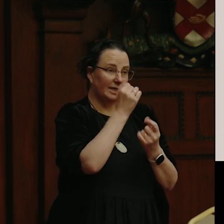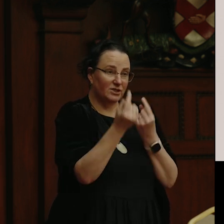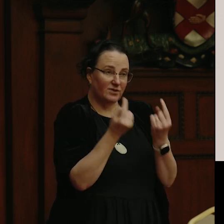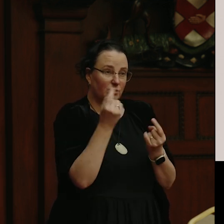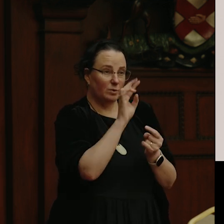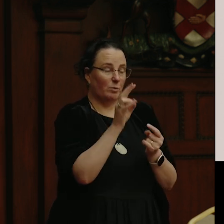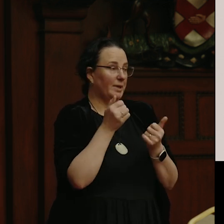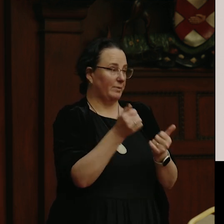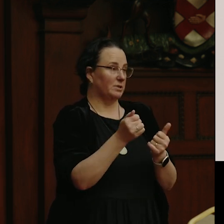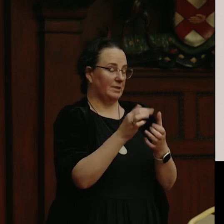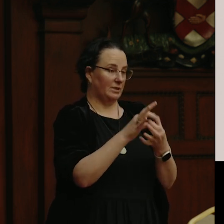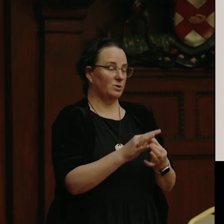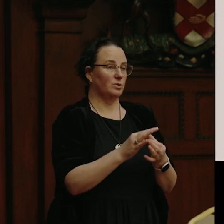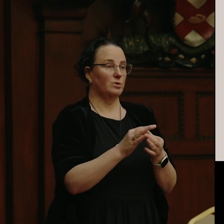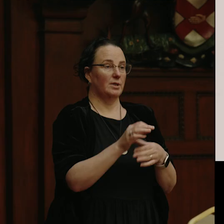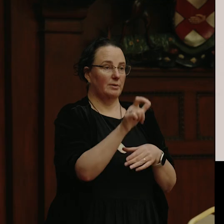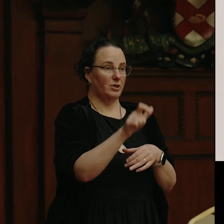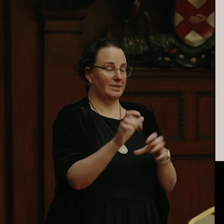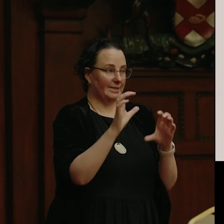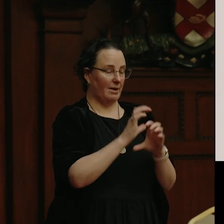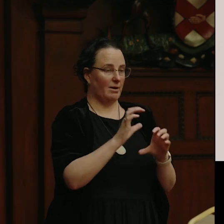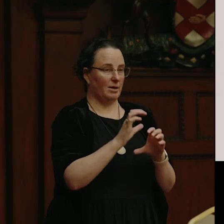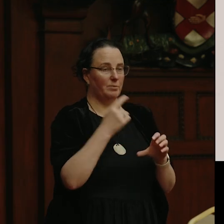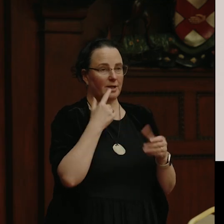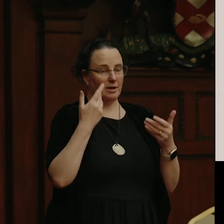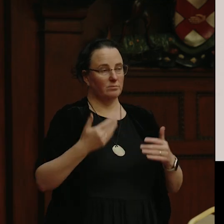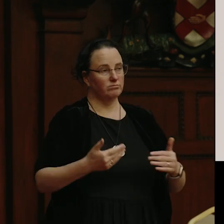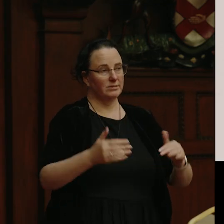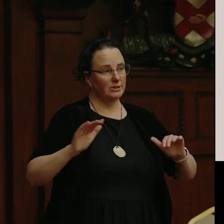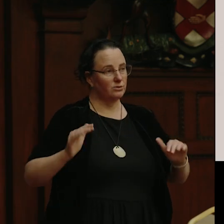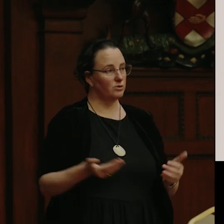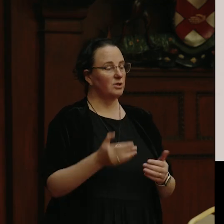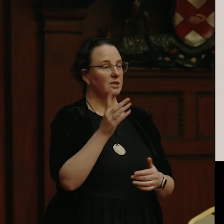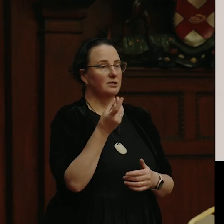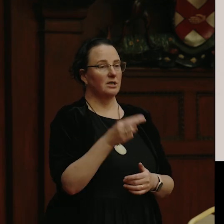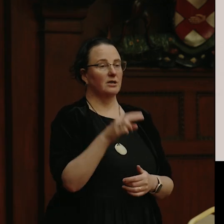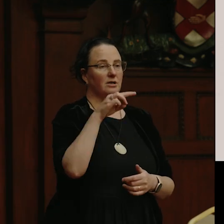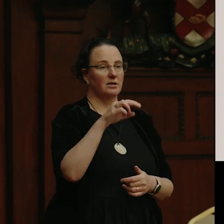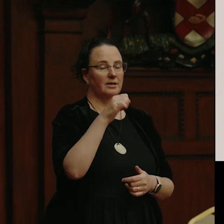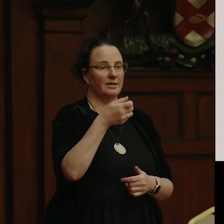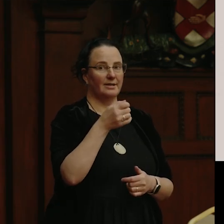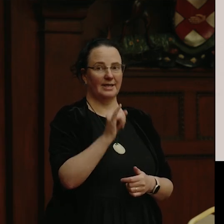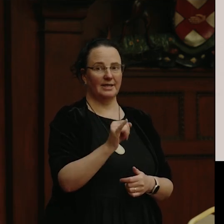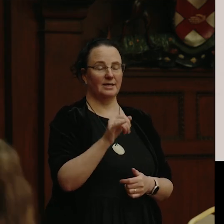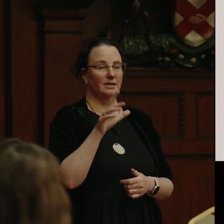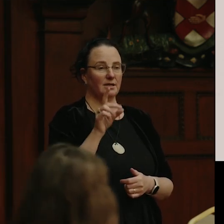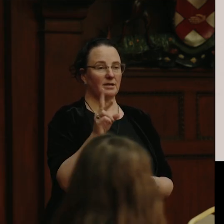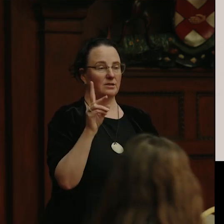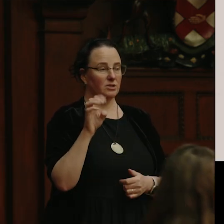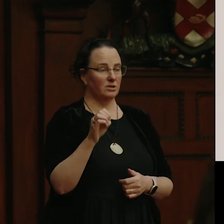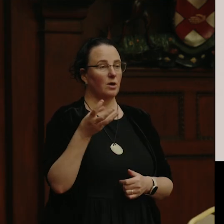okay. So without further ado, I'm just going to introduce you to Dr. Nikki Dunne, who's going to give us a